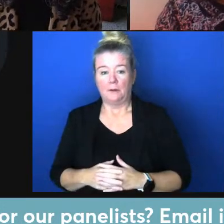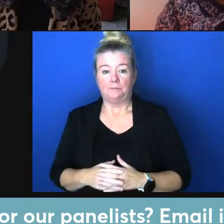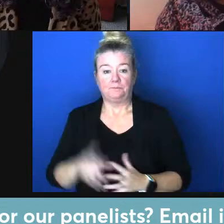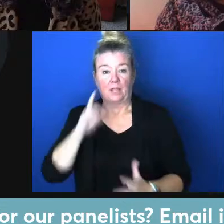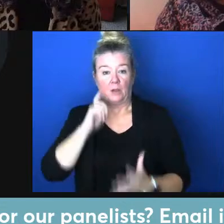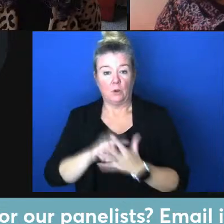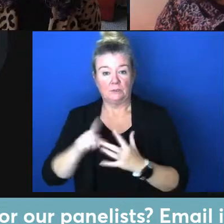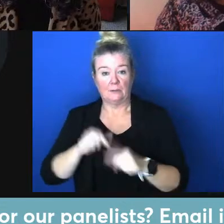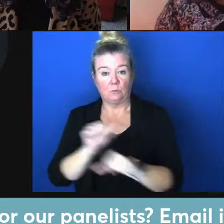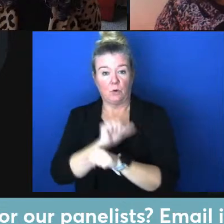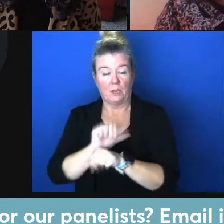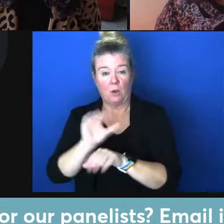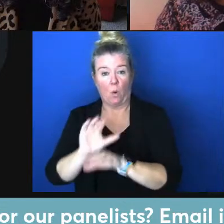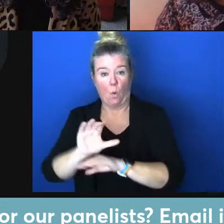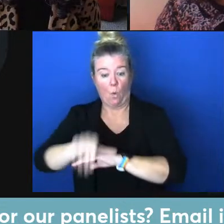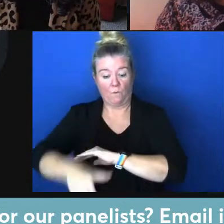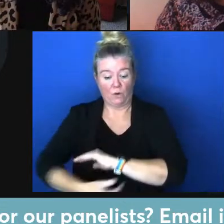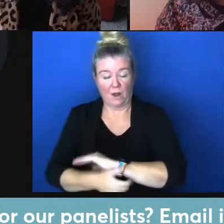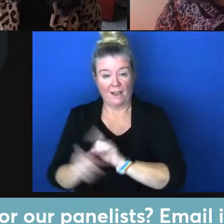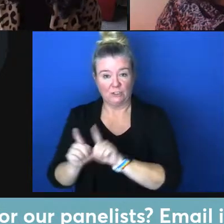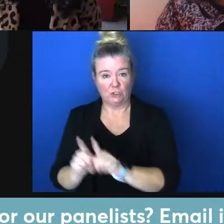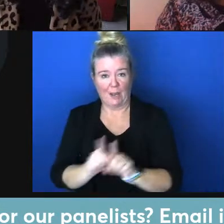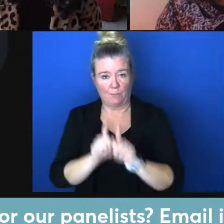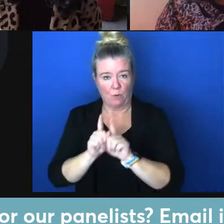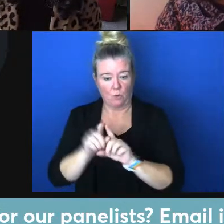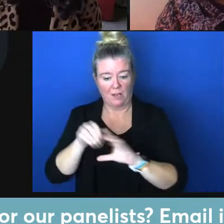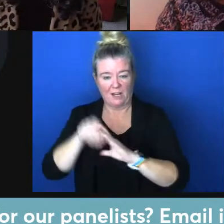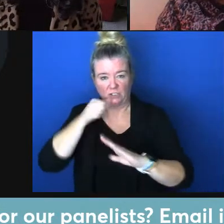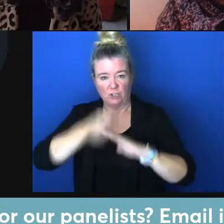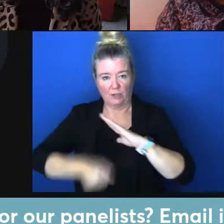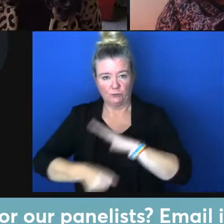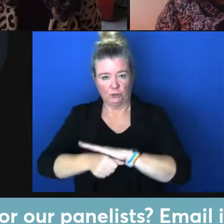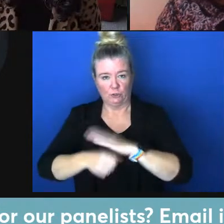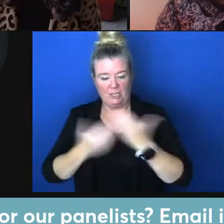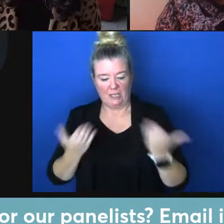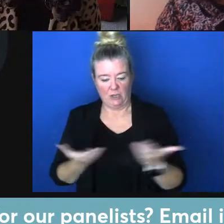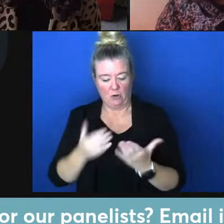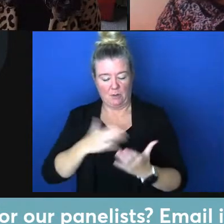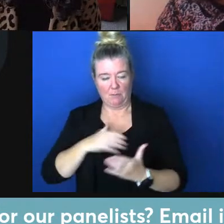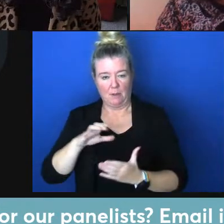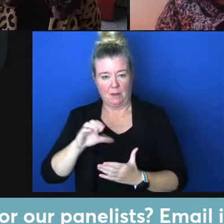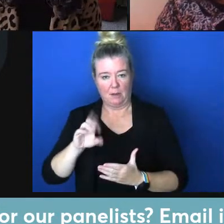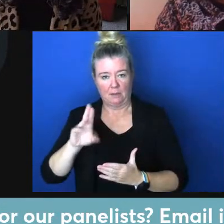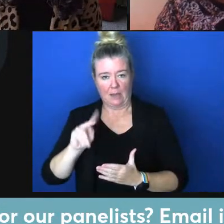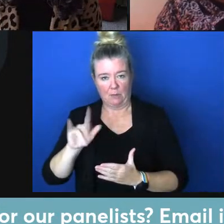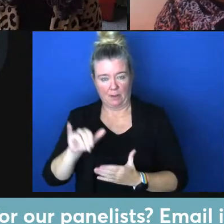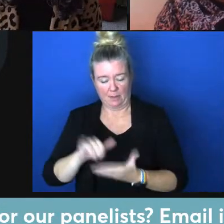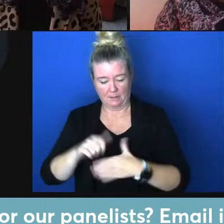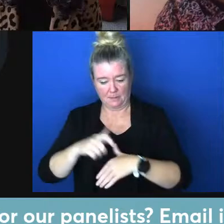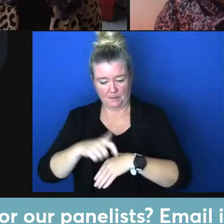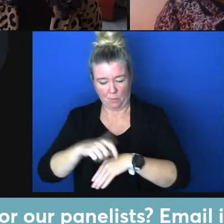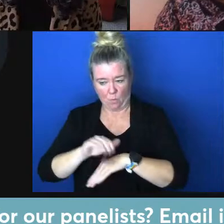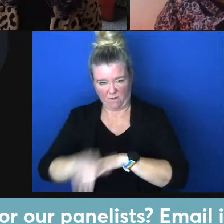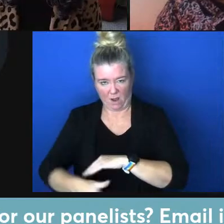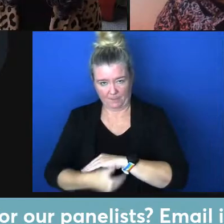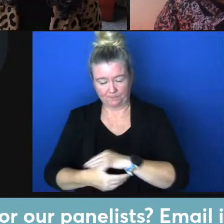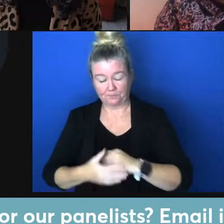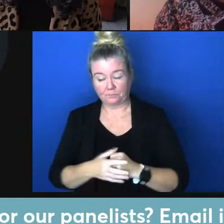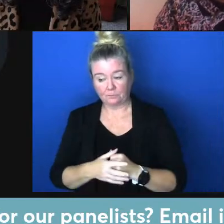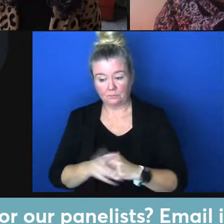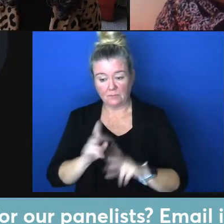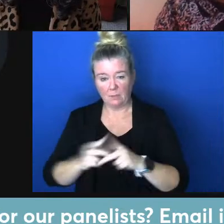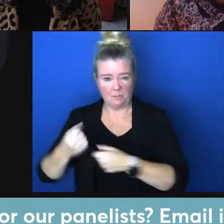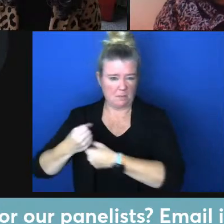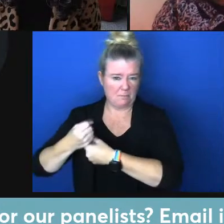an overnight chaperone at a shelter here in my county, that I got yelled at